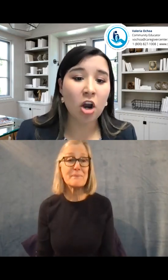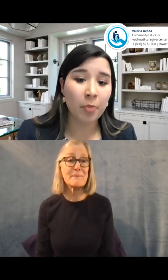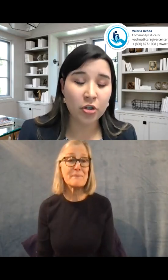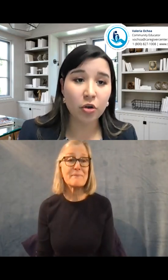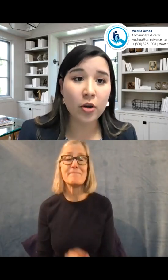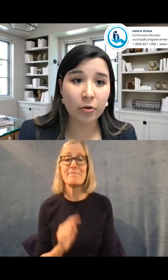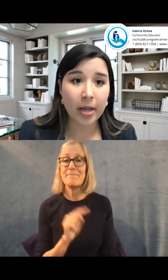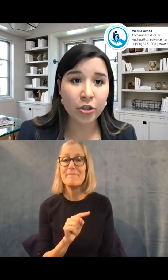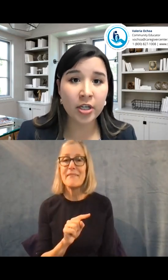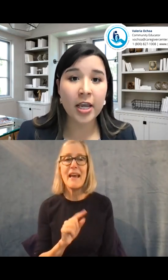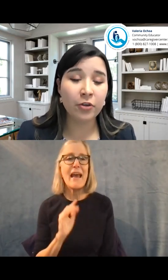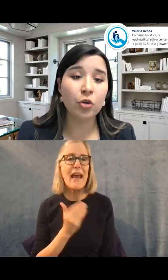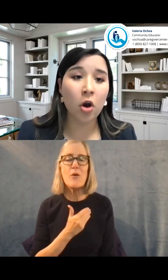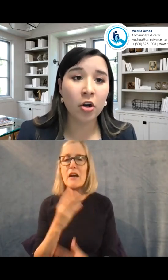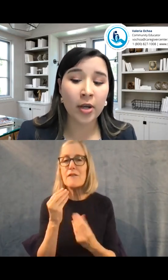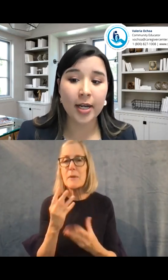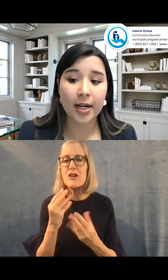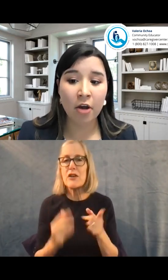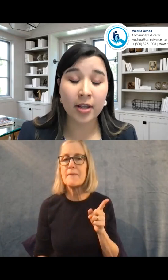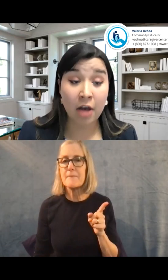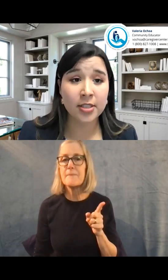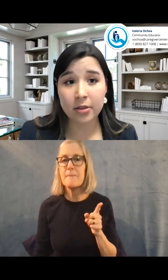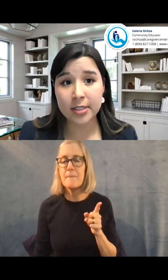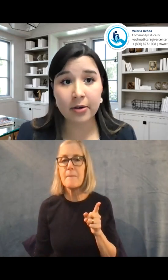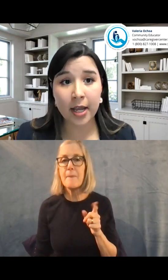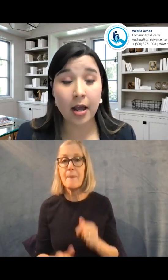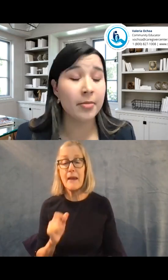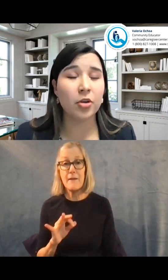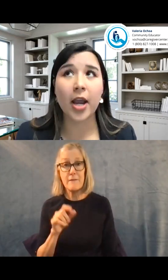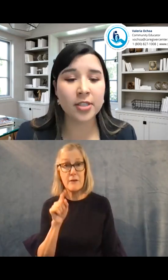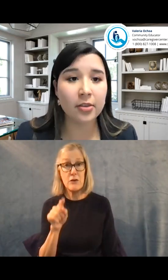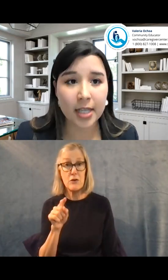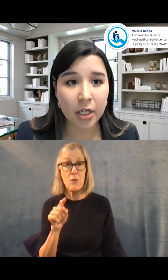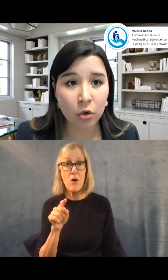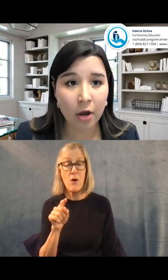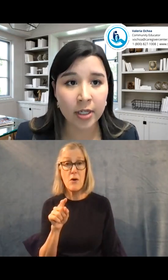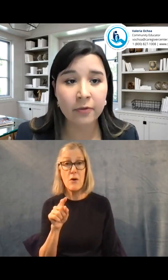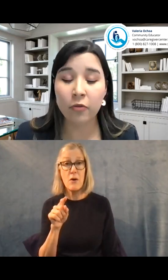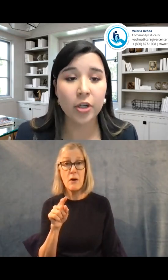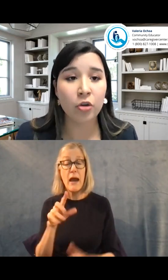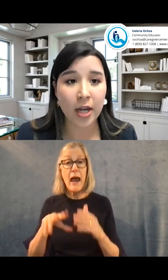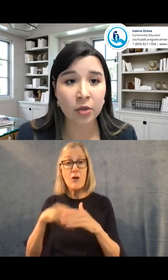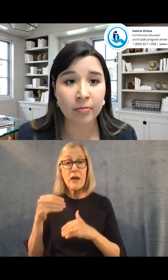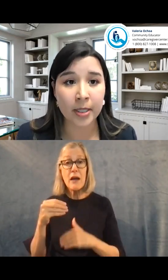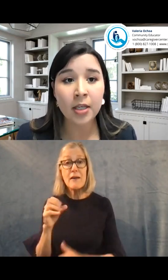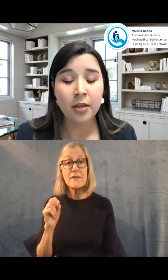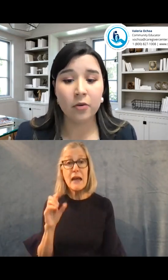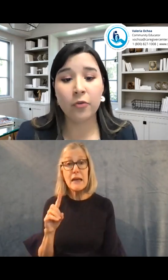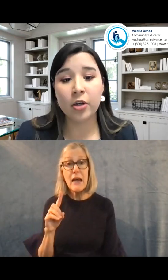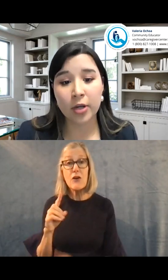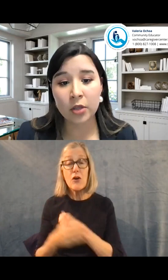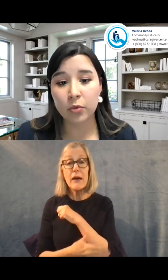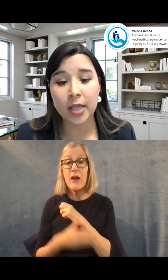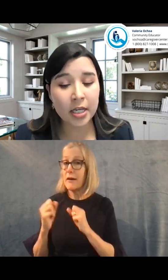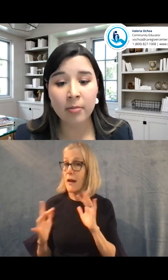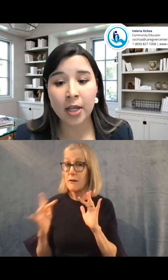This is our personal information. If you are located outside the state of, outside the San Diego County, feel free to connect with me. Feel